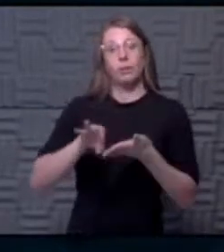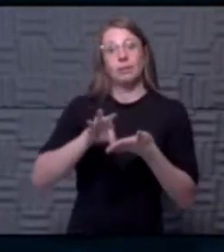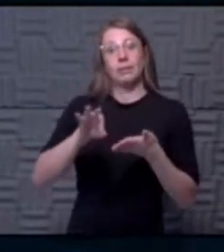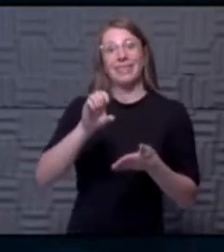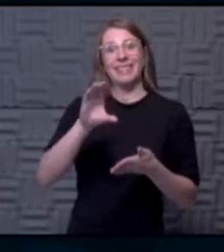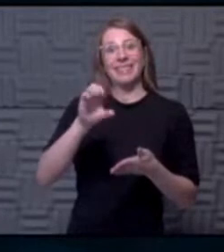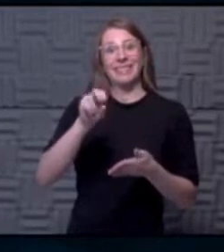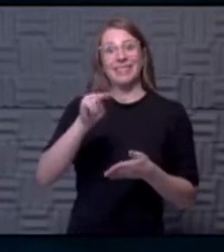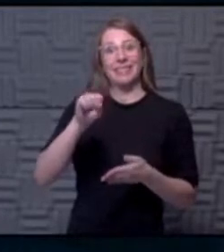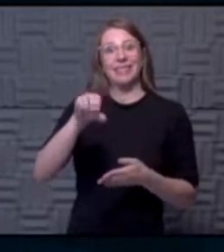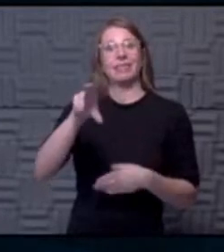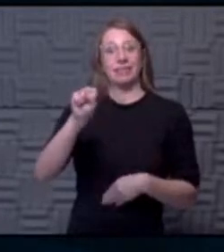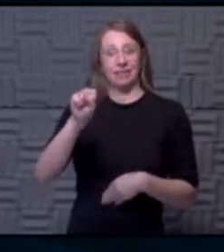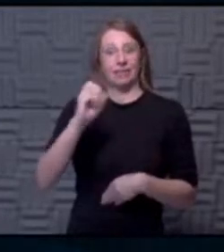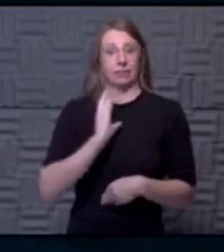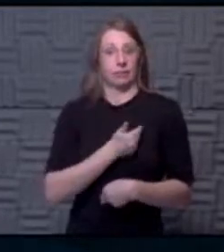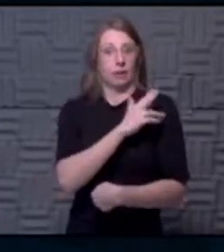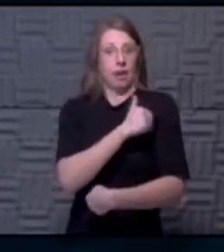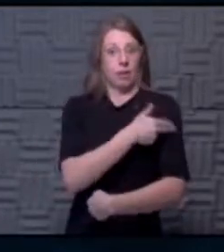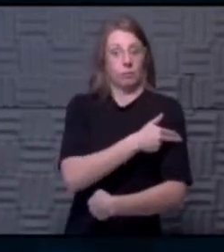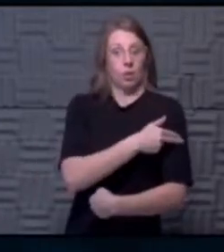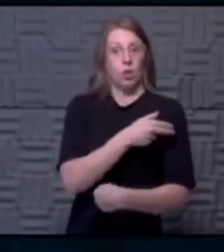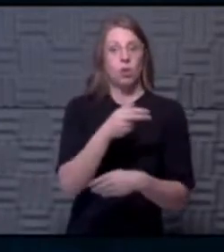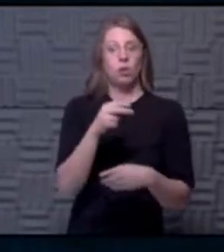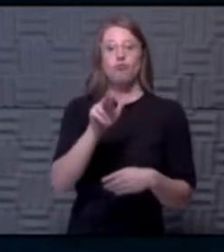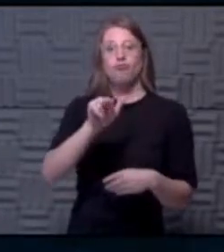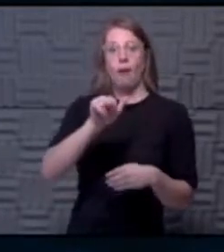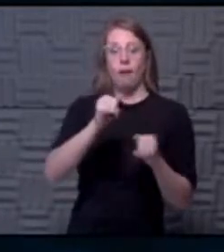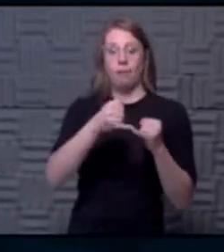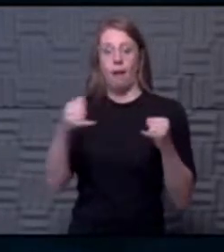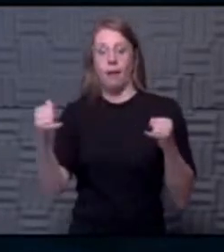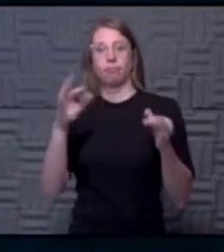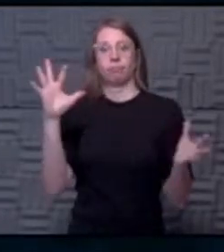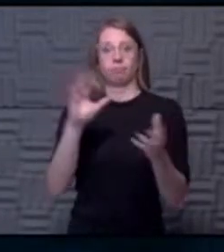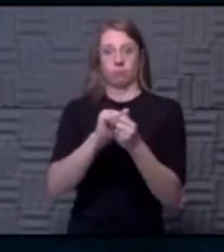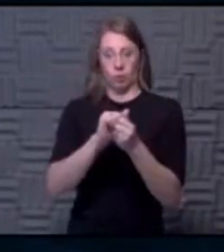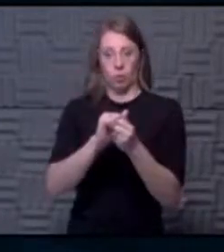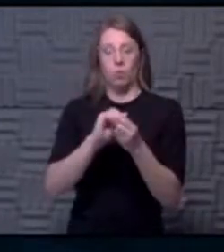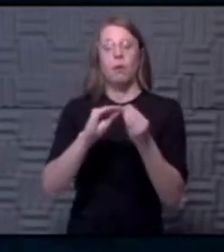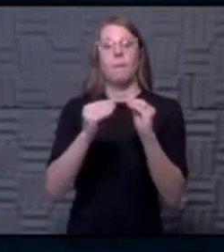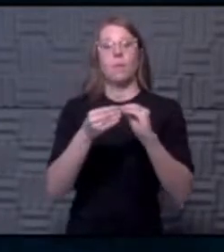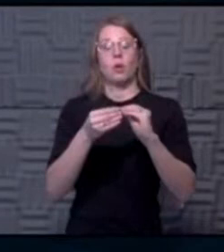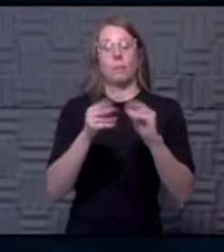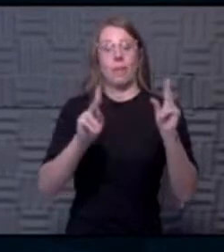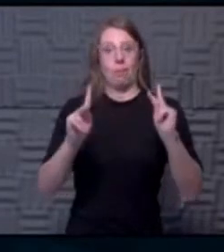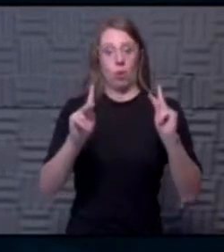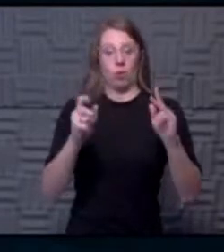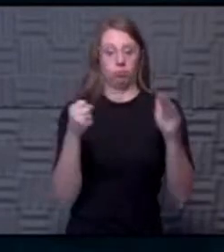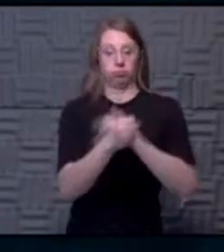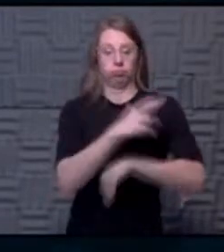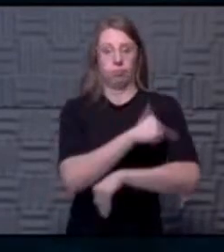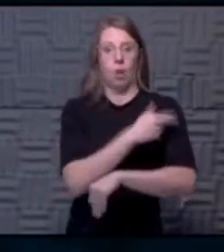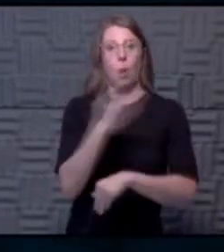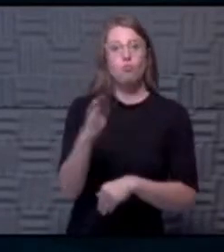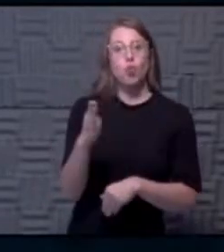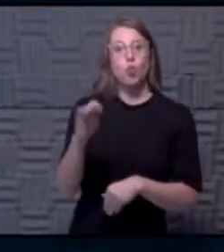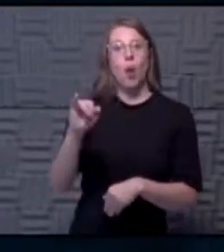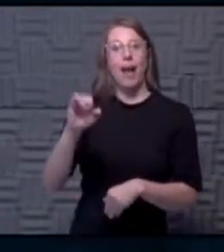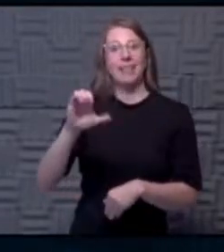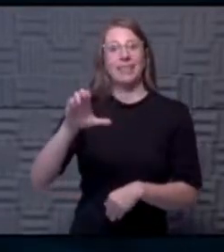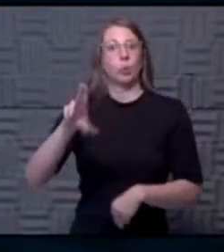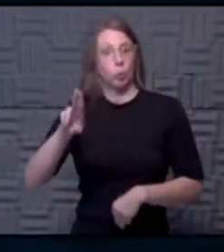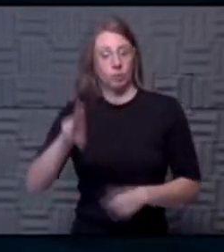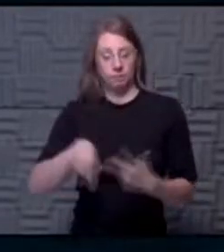hospital. And look at where we were, right? The gray line is the total number of people in the hospital. The blue line is the